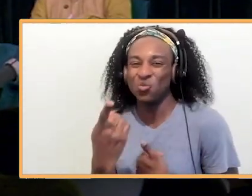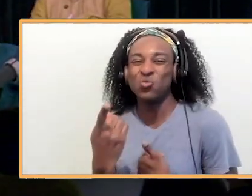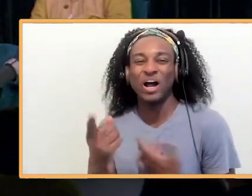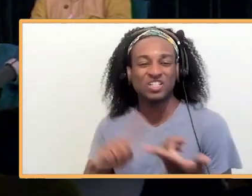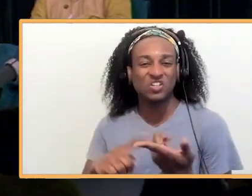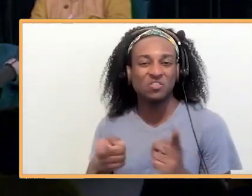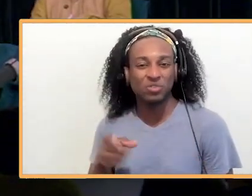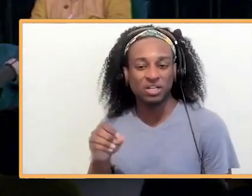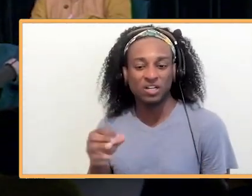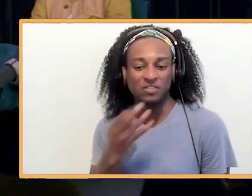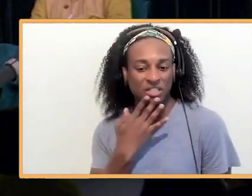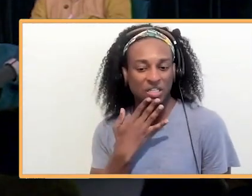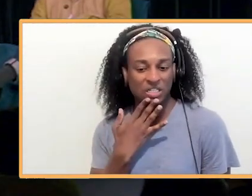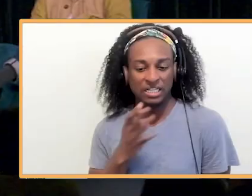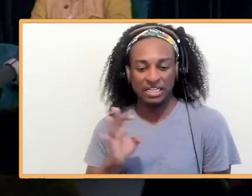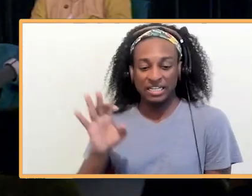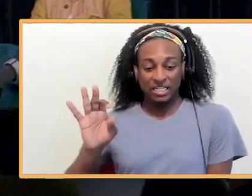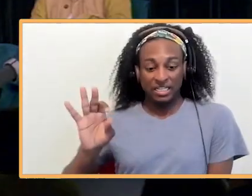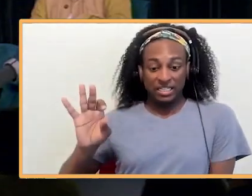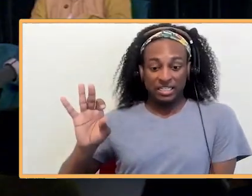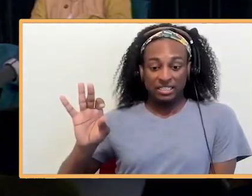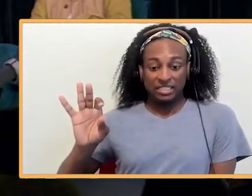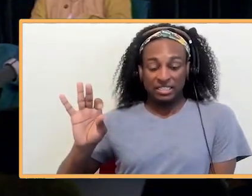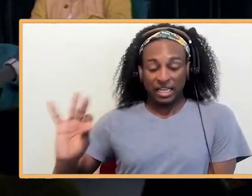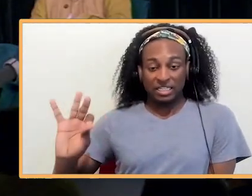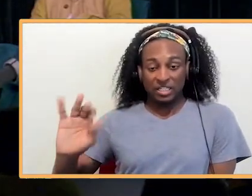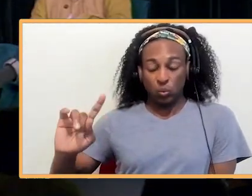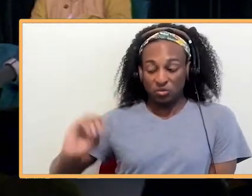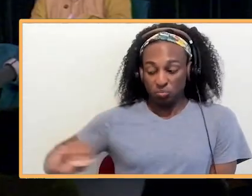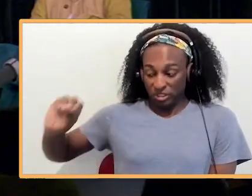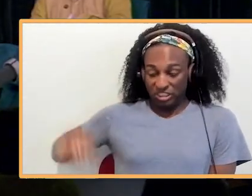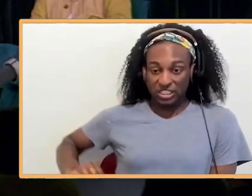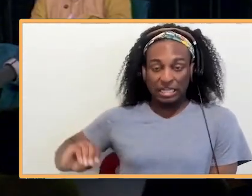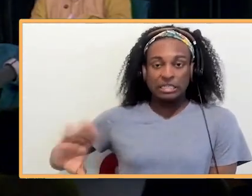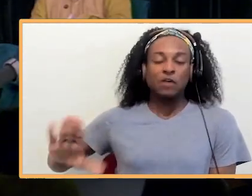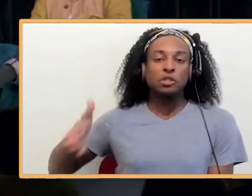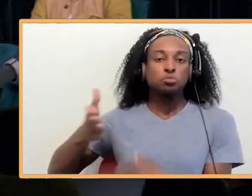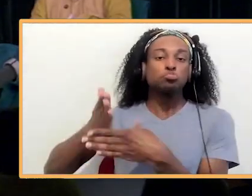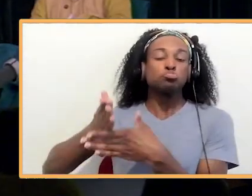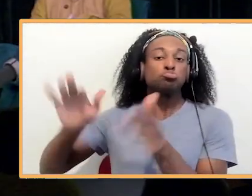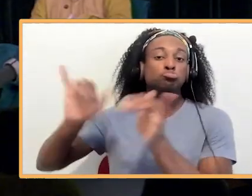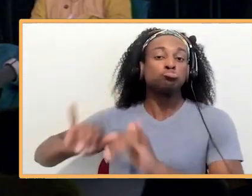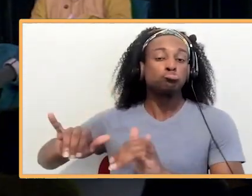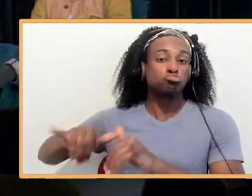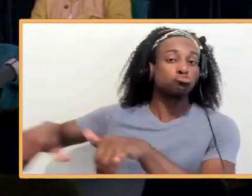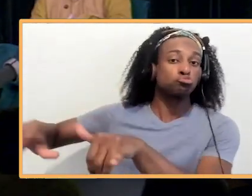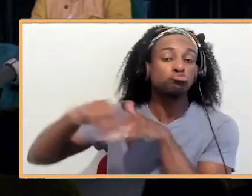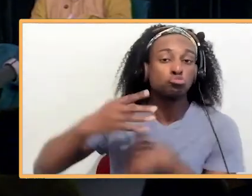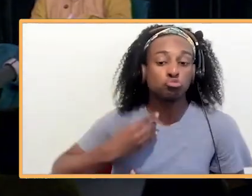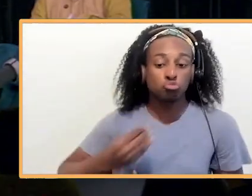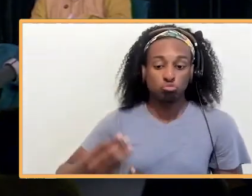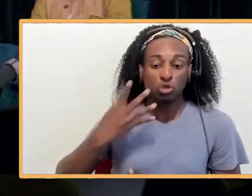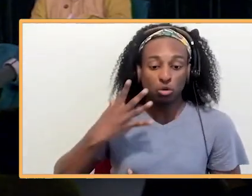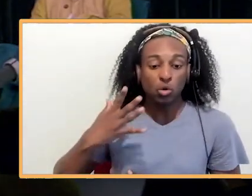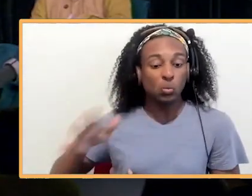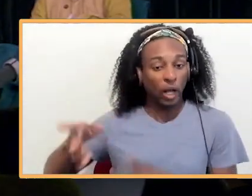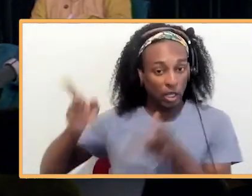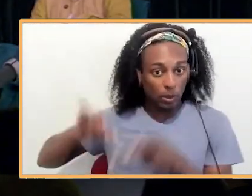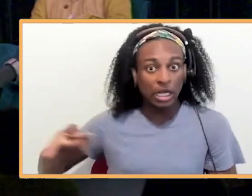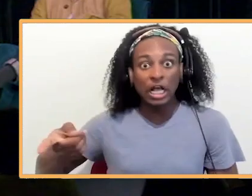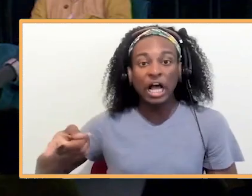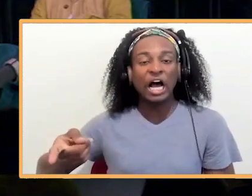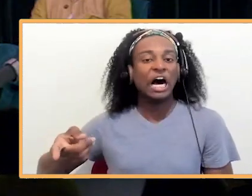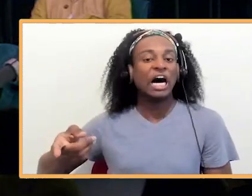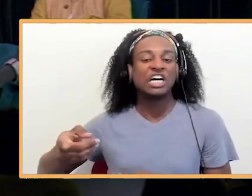And so in Seattle, how that translated is I would walk through neighborhoods with large Black Lives Matter signs, silence